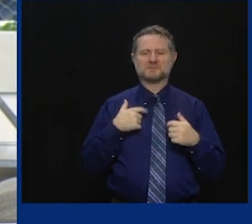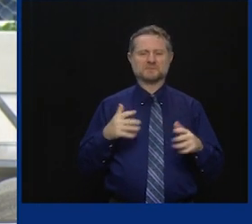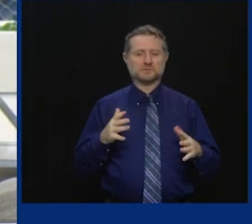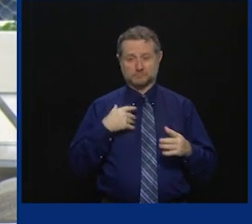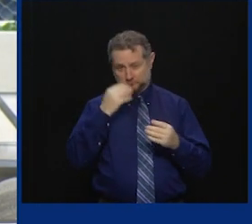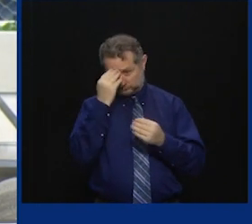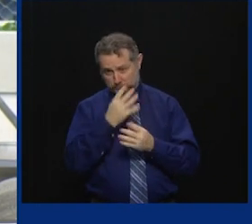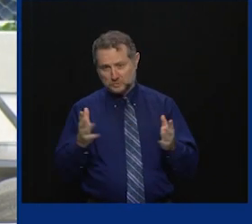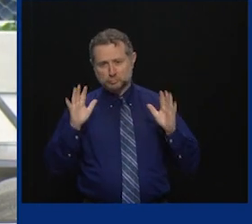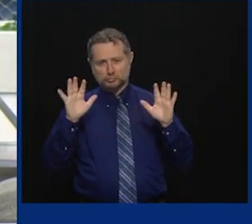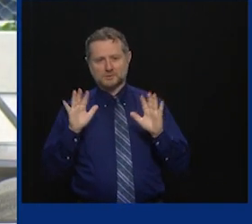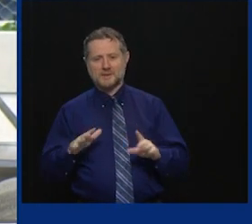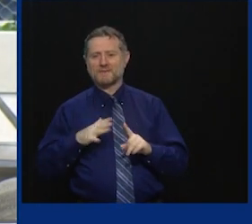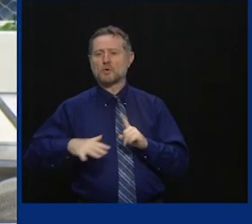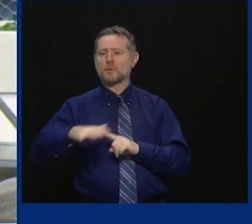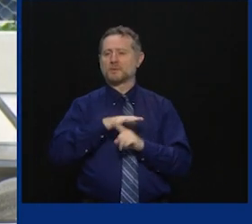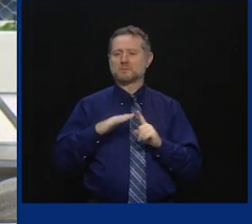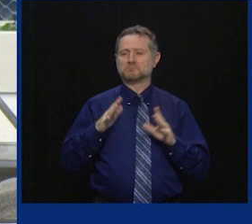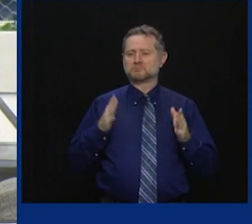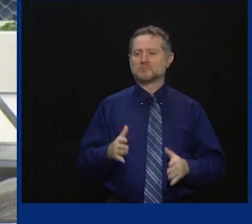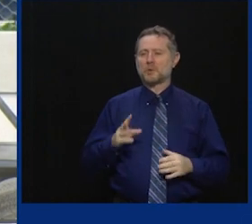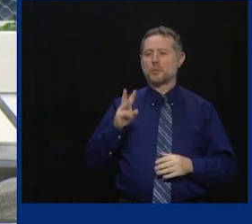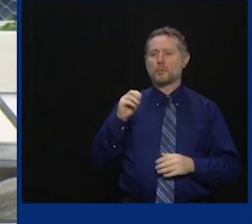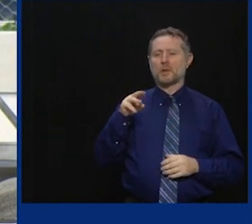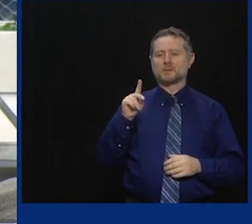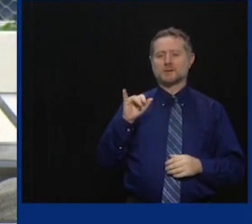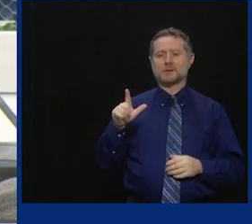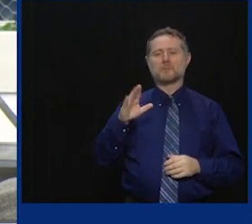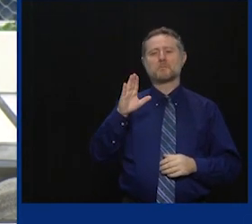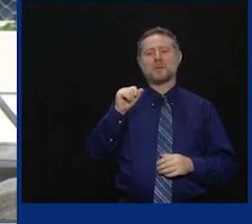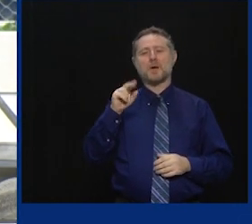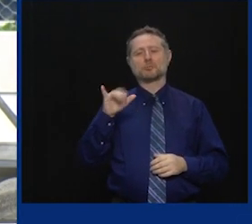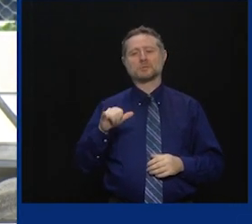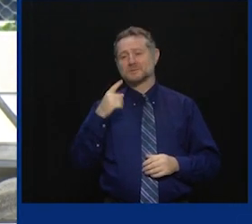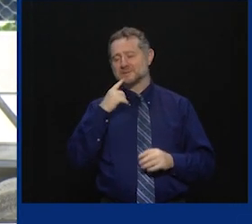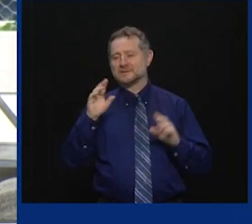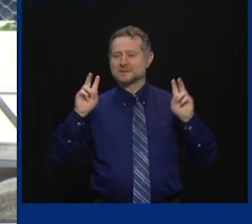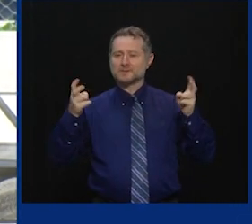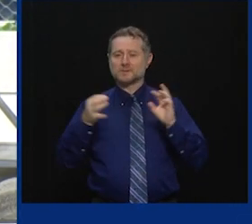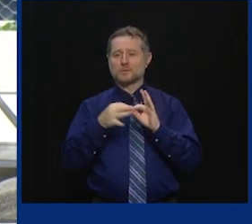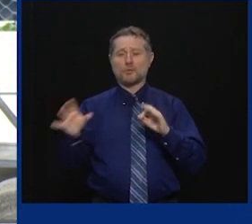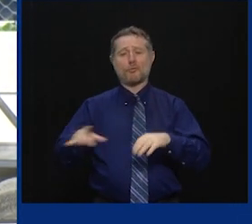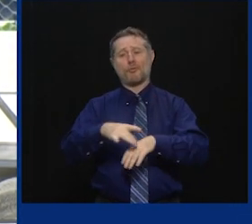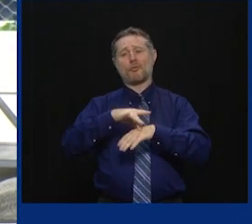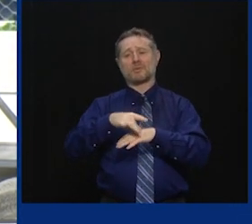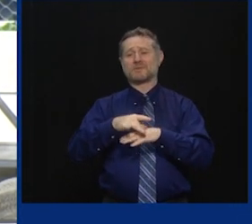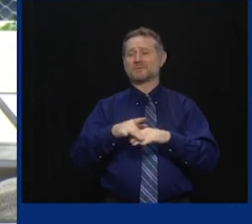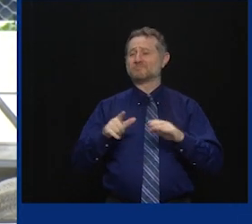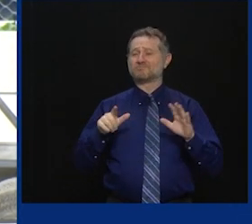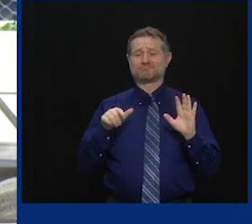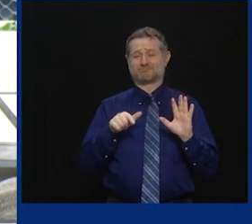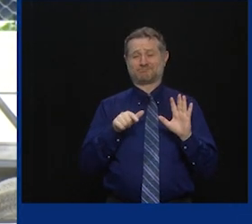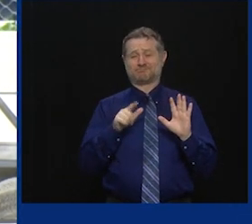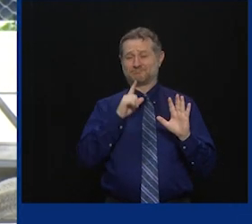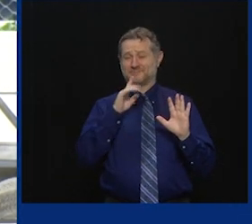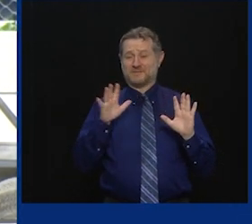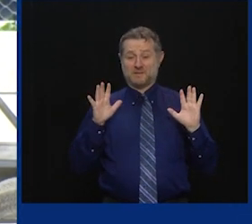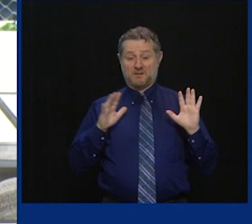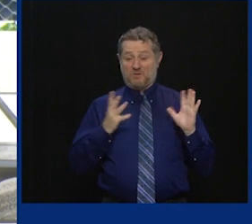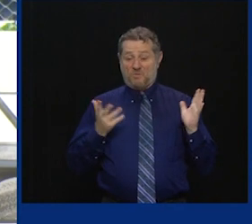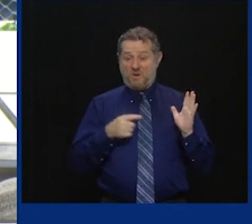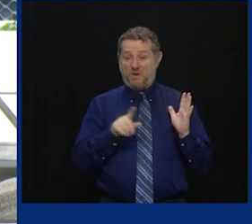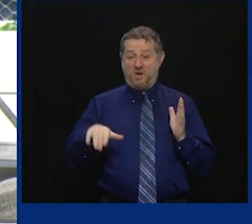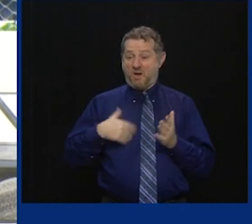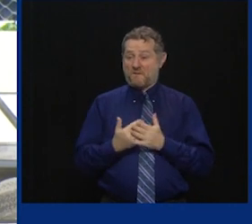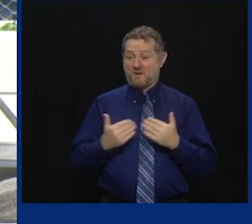environmentalist, Wendell Berry, who wrote, "The earth is all we have in common." It connects us,